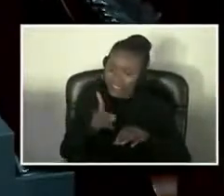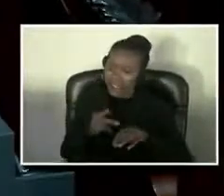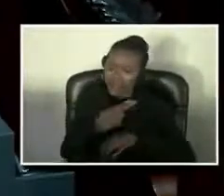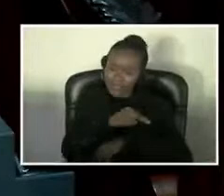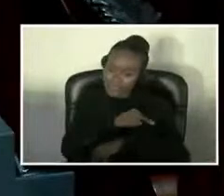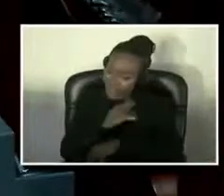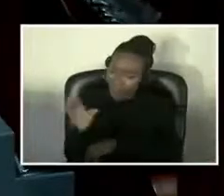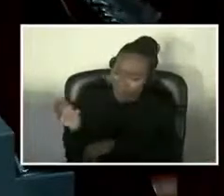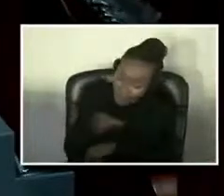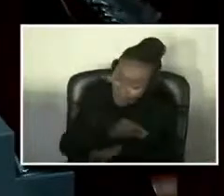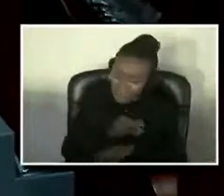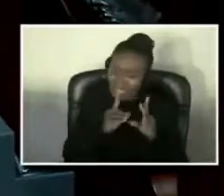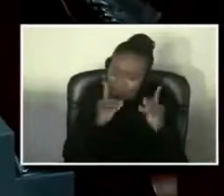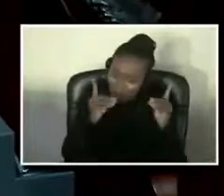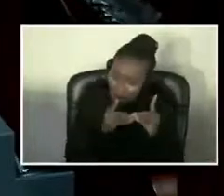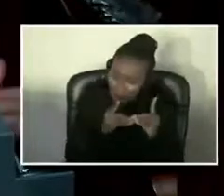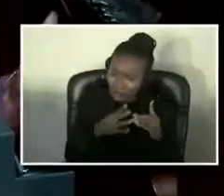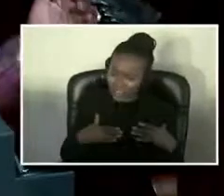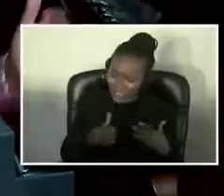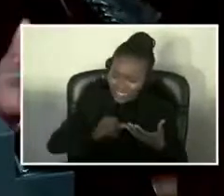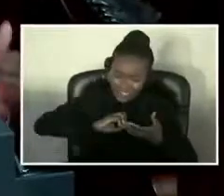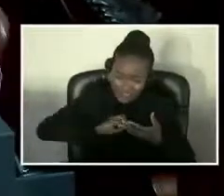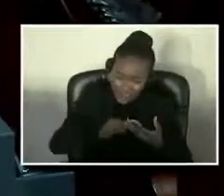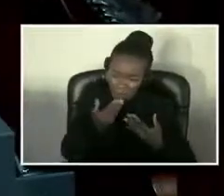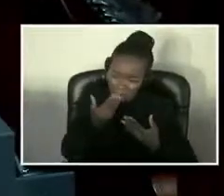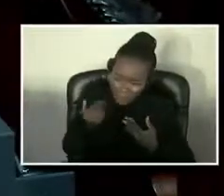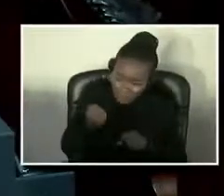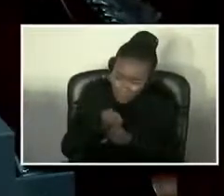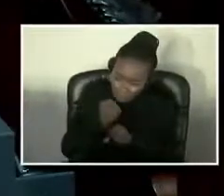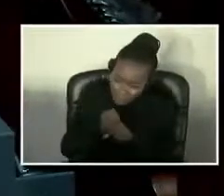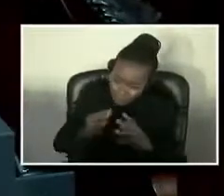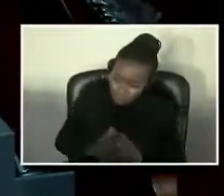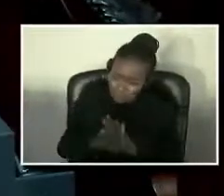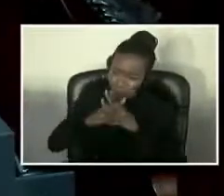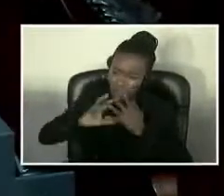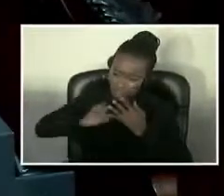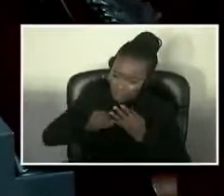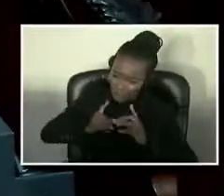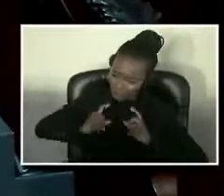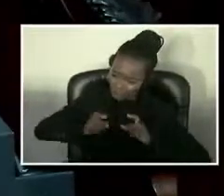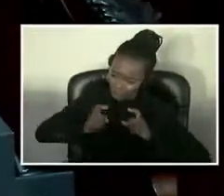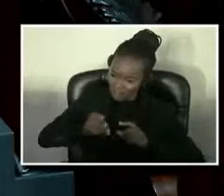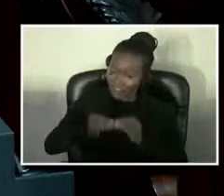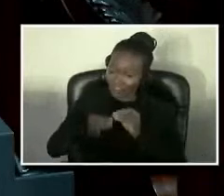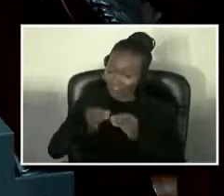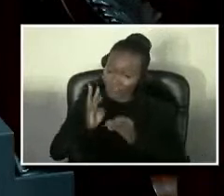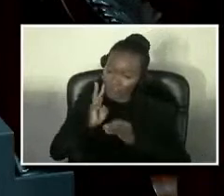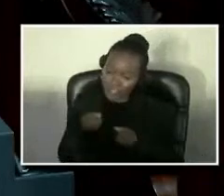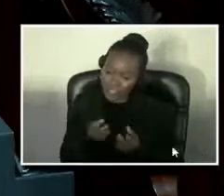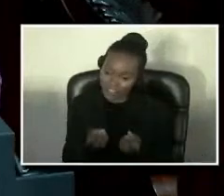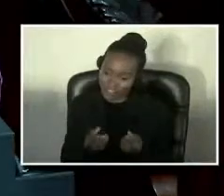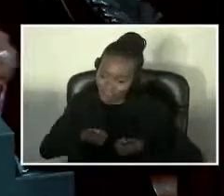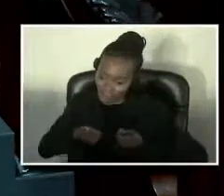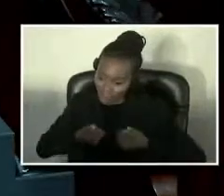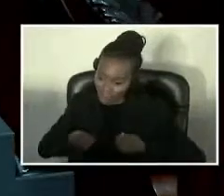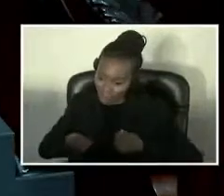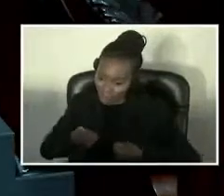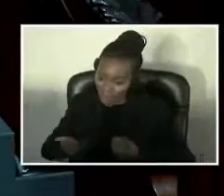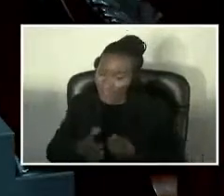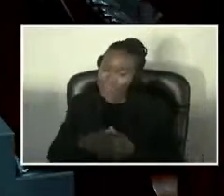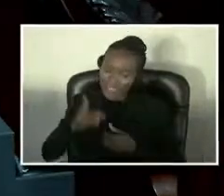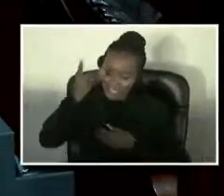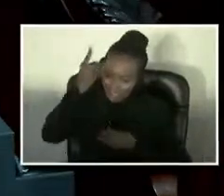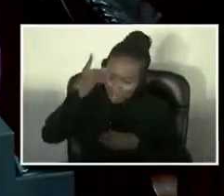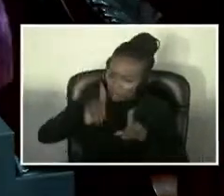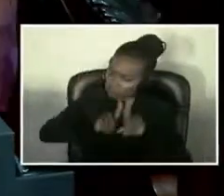culture tried their best to make sure that we work together and bring water in the different facilities and we did that we did that attack